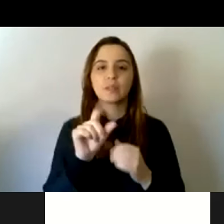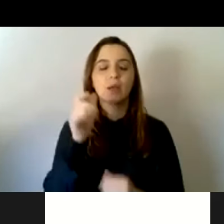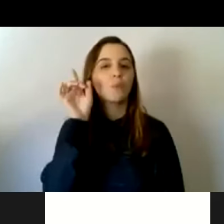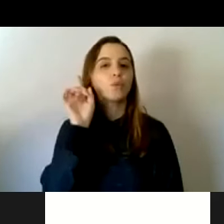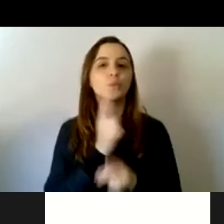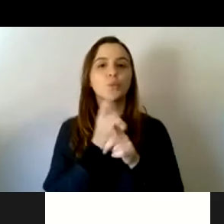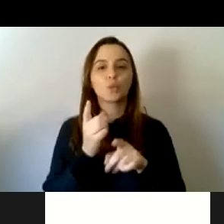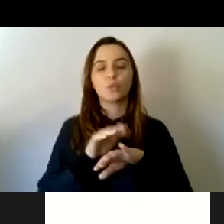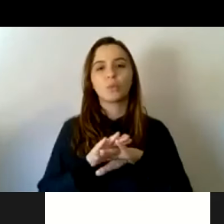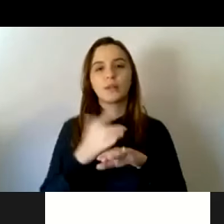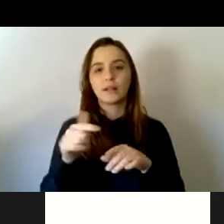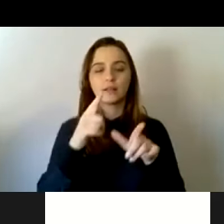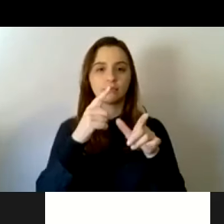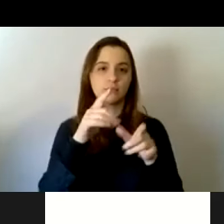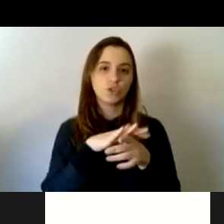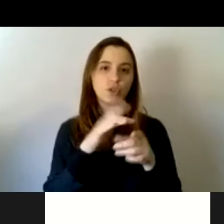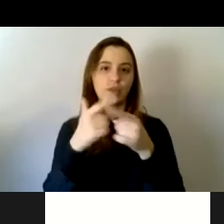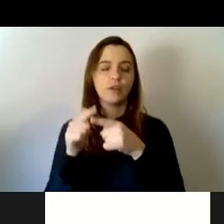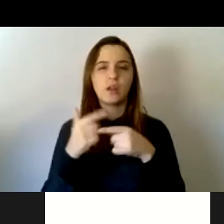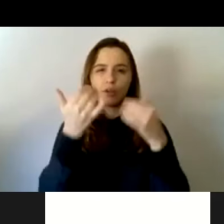of information